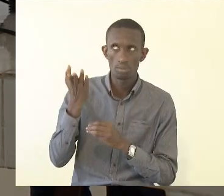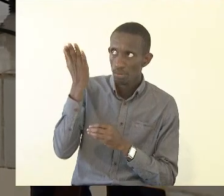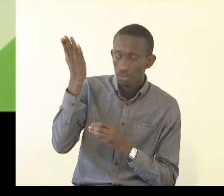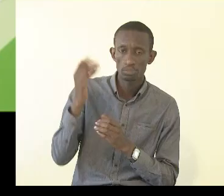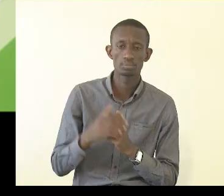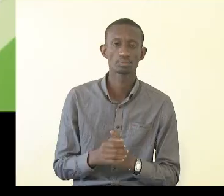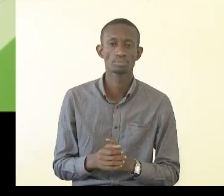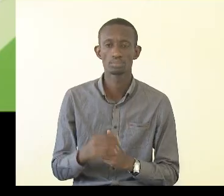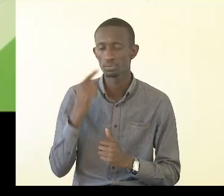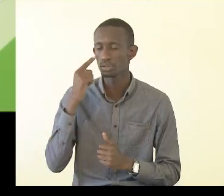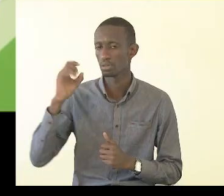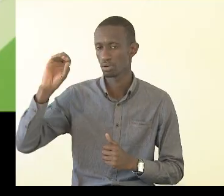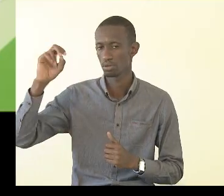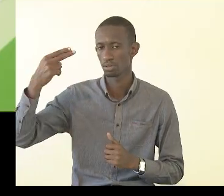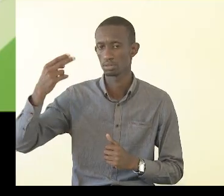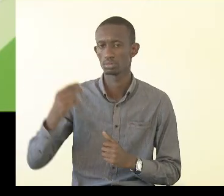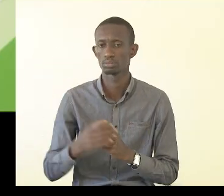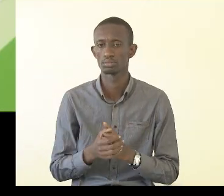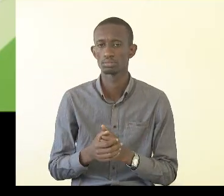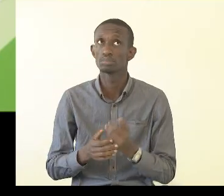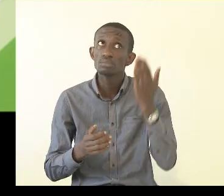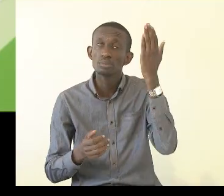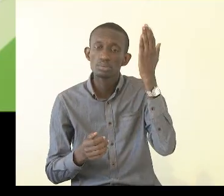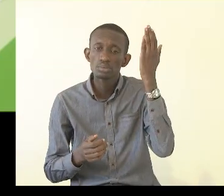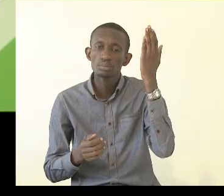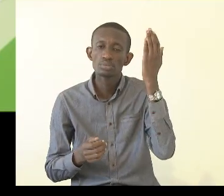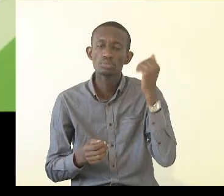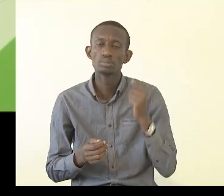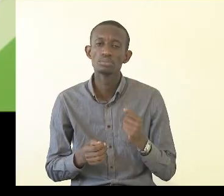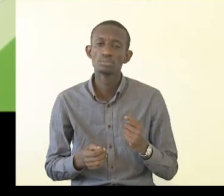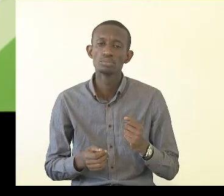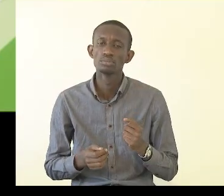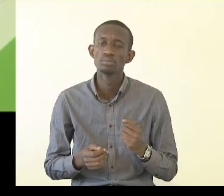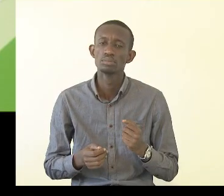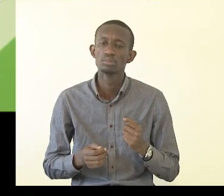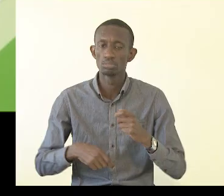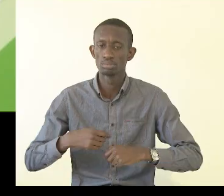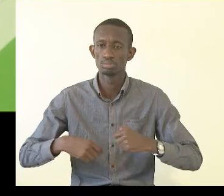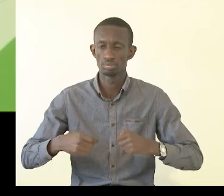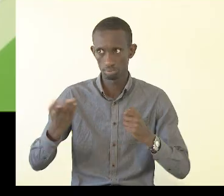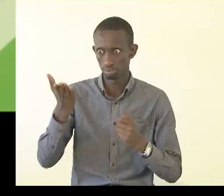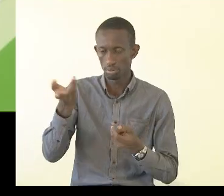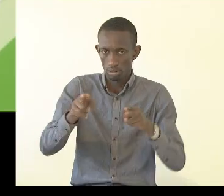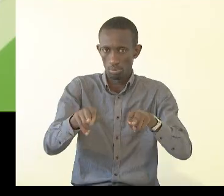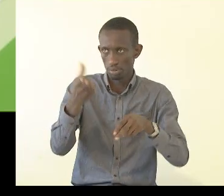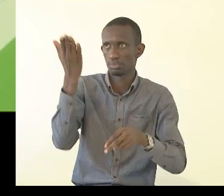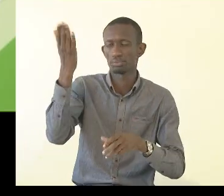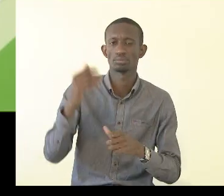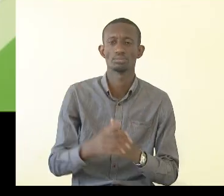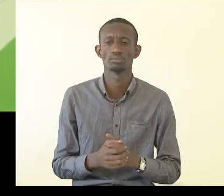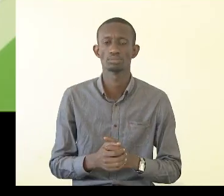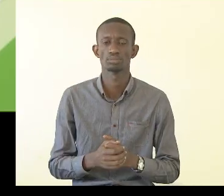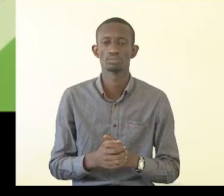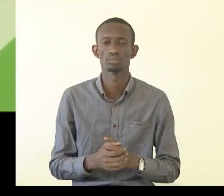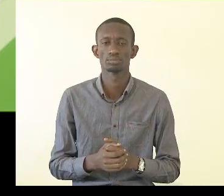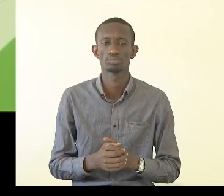OH here substituting this. So the reaction is only taking place on that one and